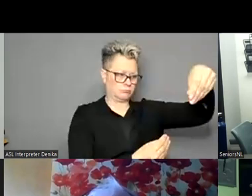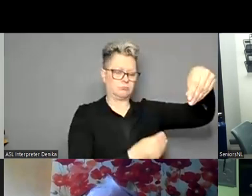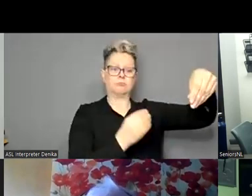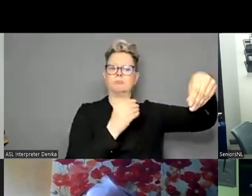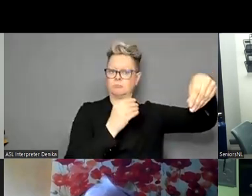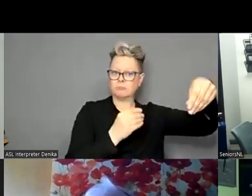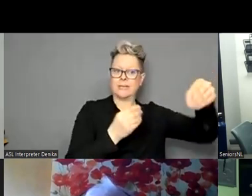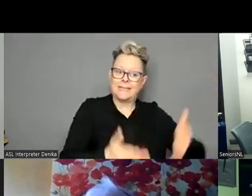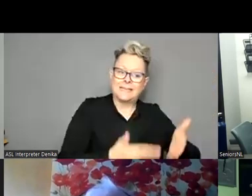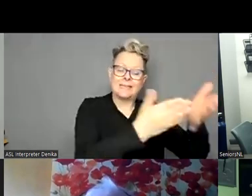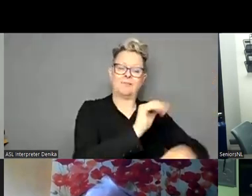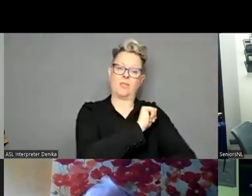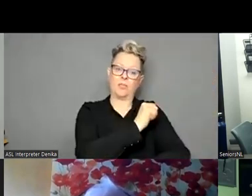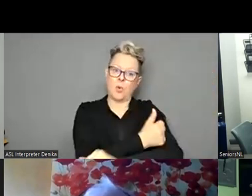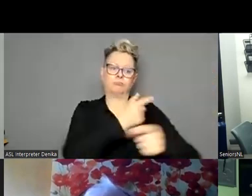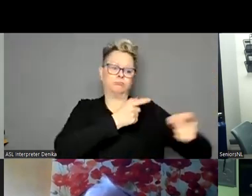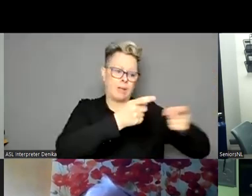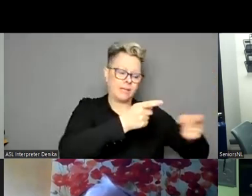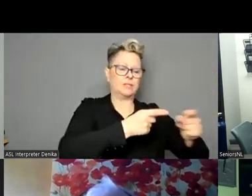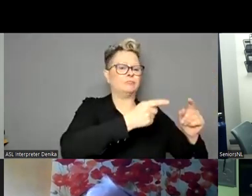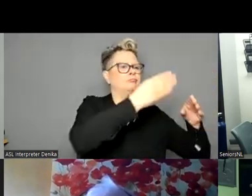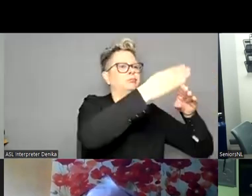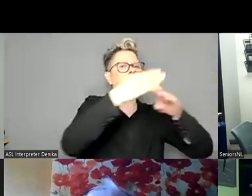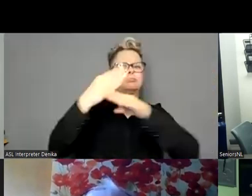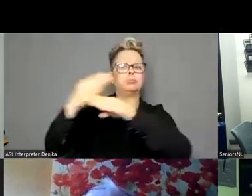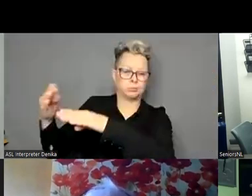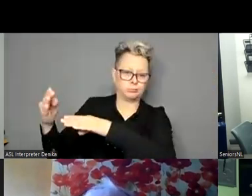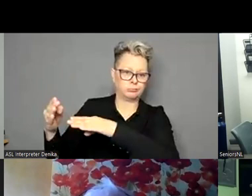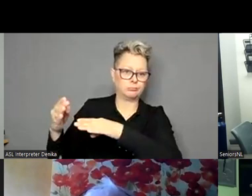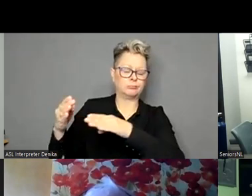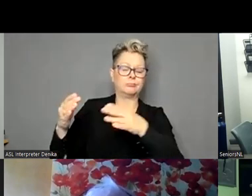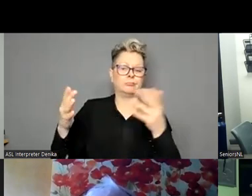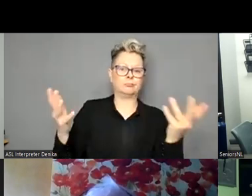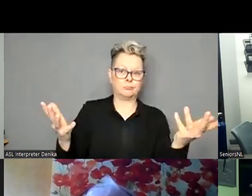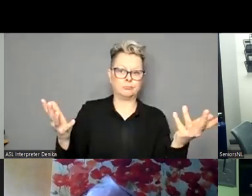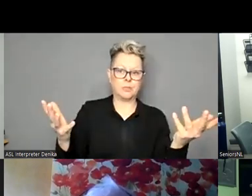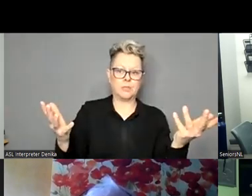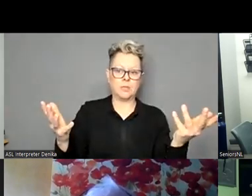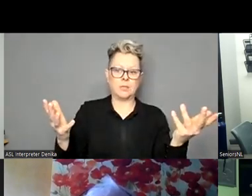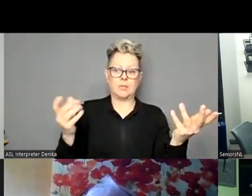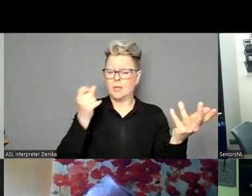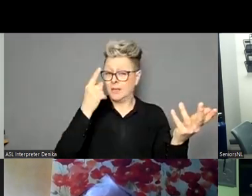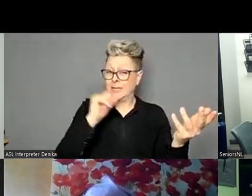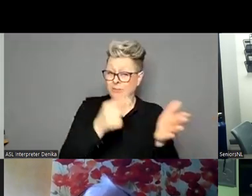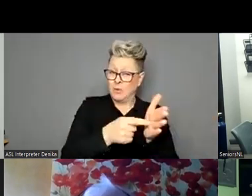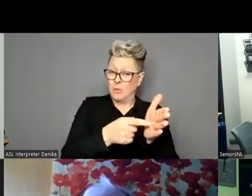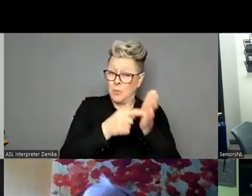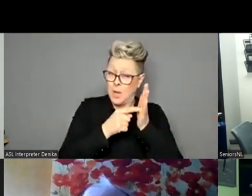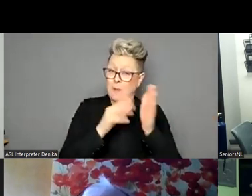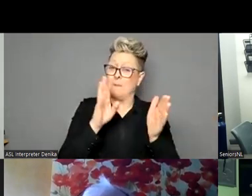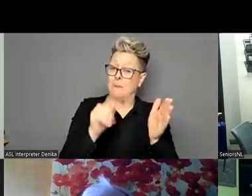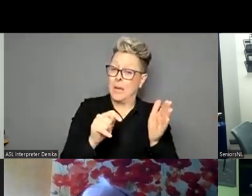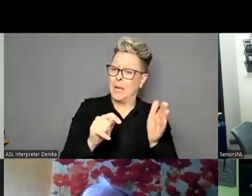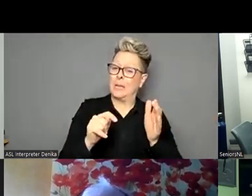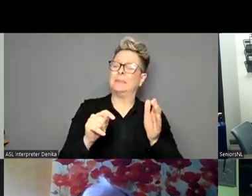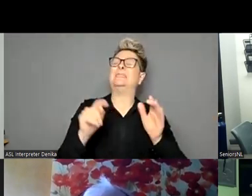them the authority to manage it and distribute it. So I would say it's not required, but it becomes more likely that it's necessary